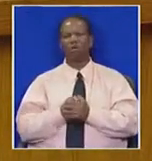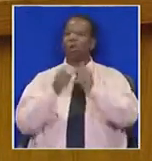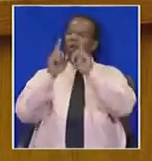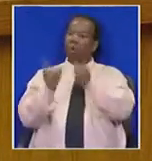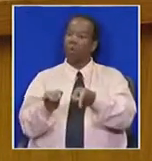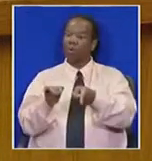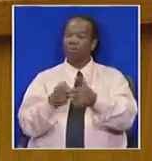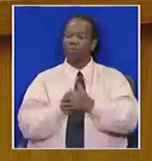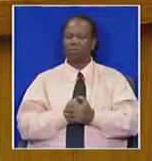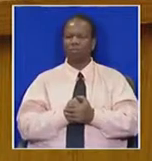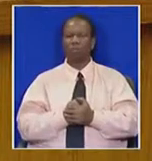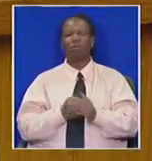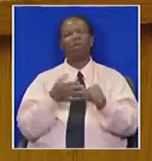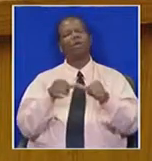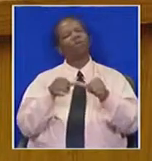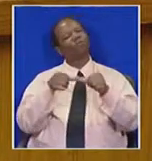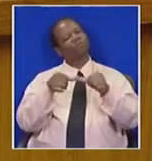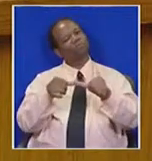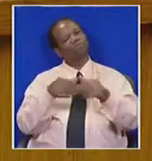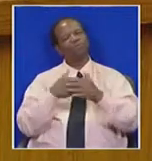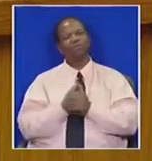Order. Please proceed.